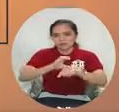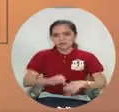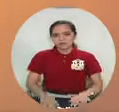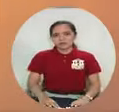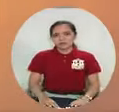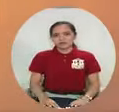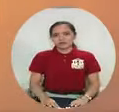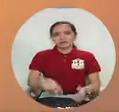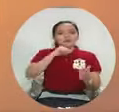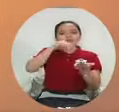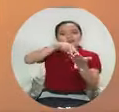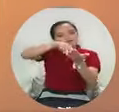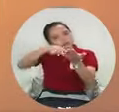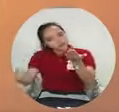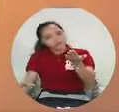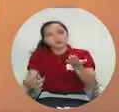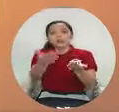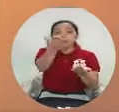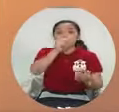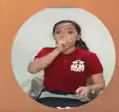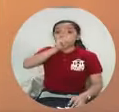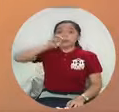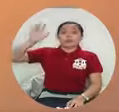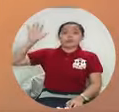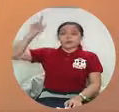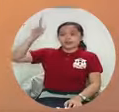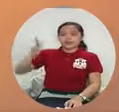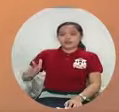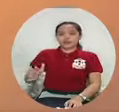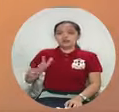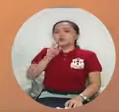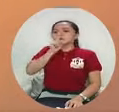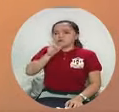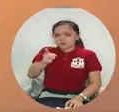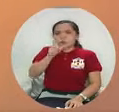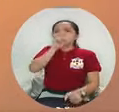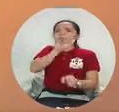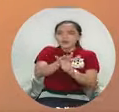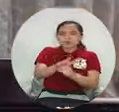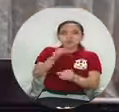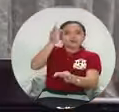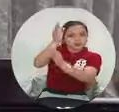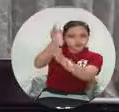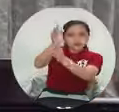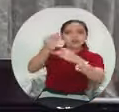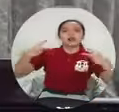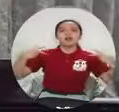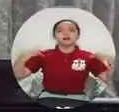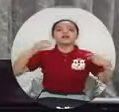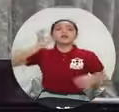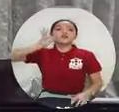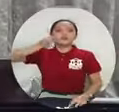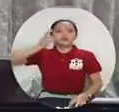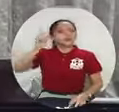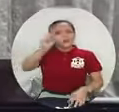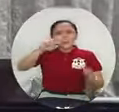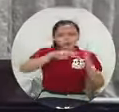falling. Your commitment will press you to be fruitful. I hope you will be fruitful and prosperous